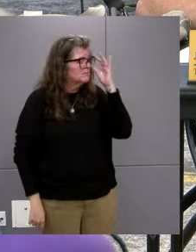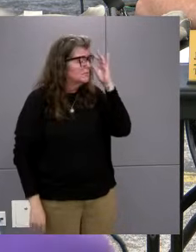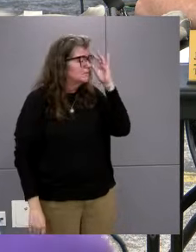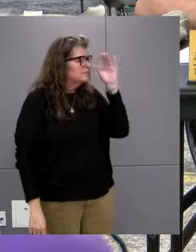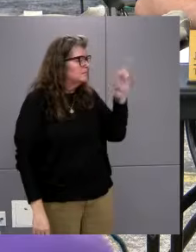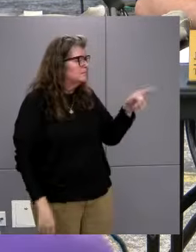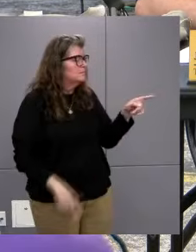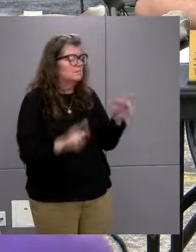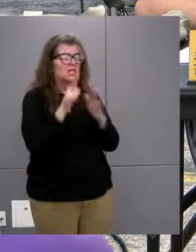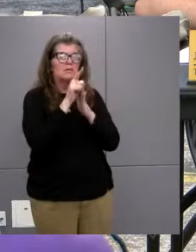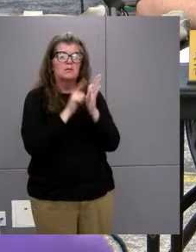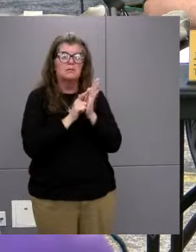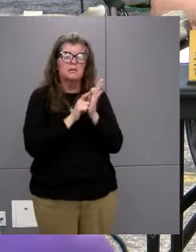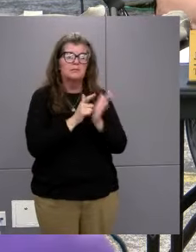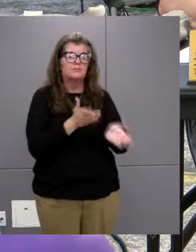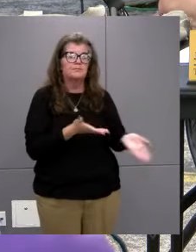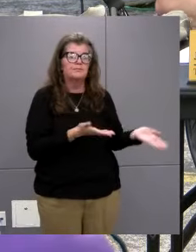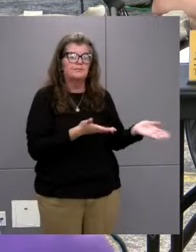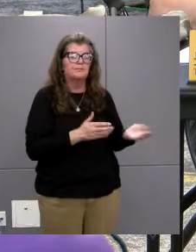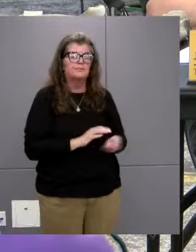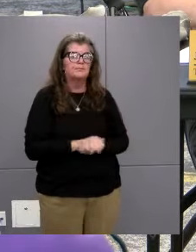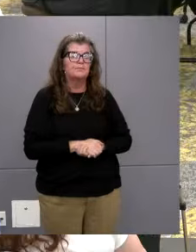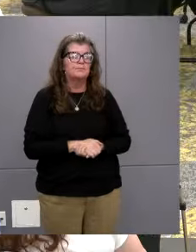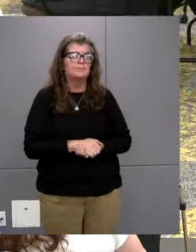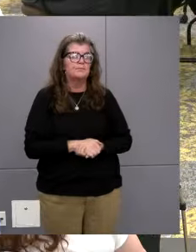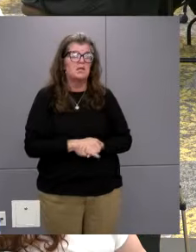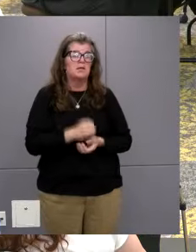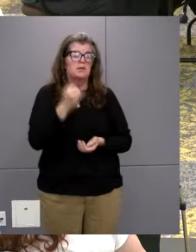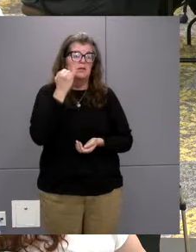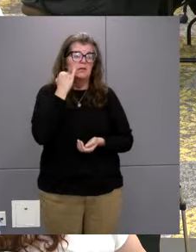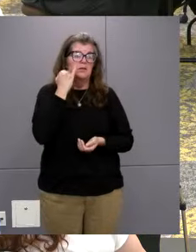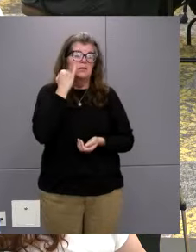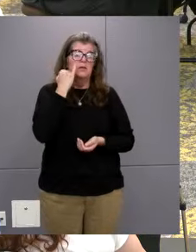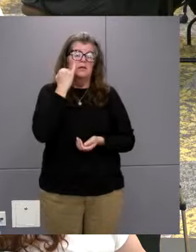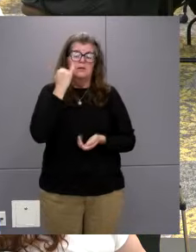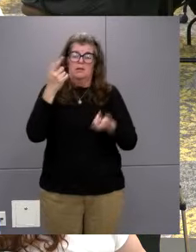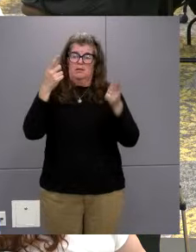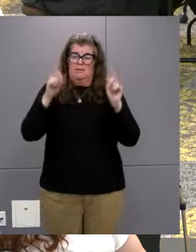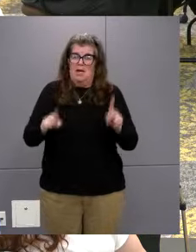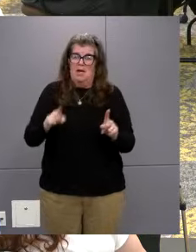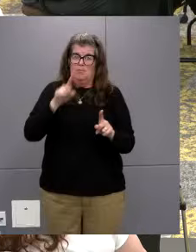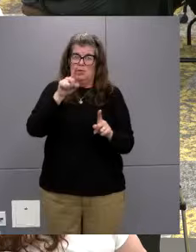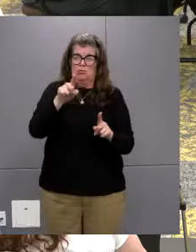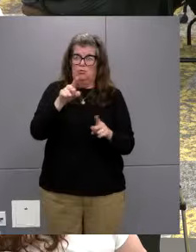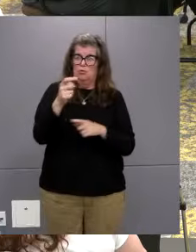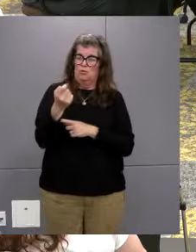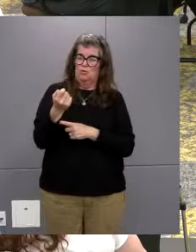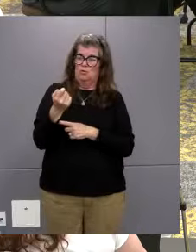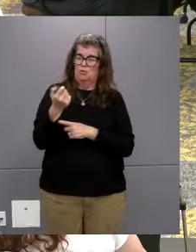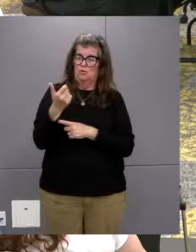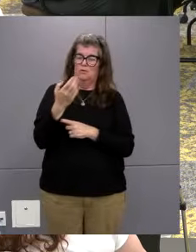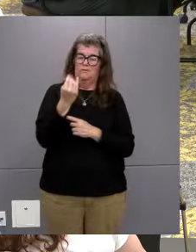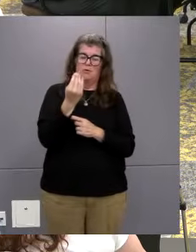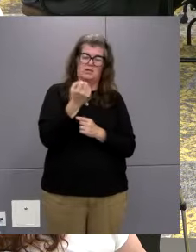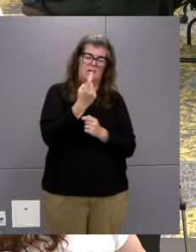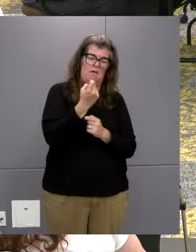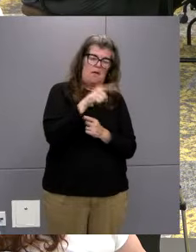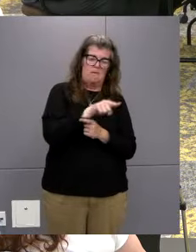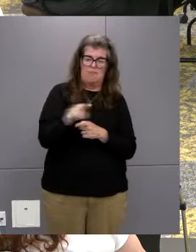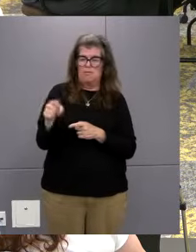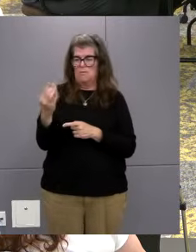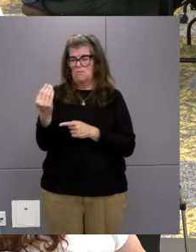Kerry? If you eliminate the strikeouts 1411 through